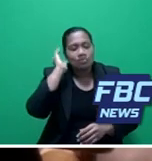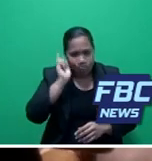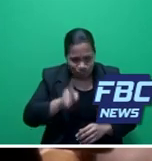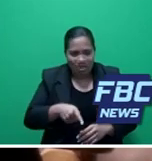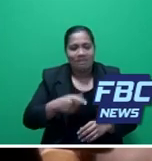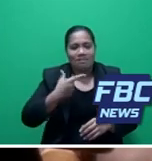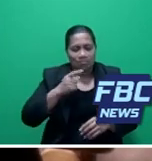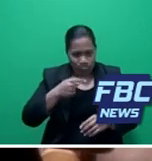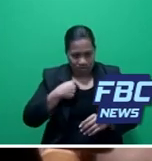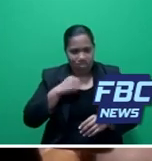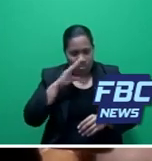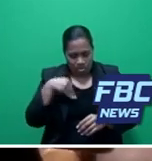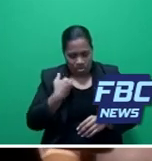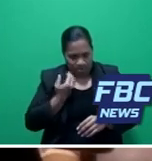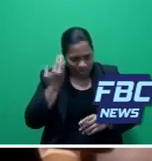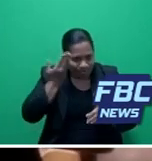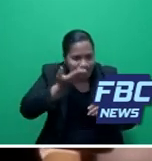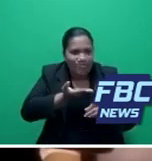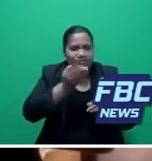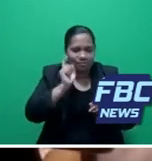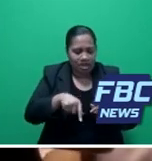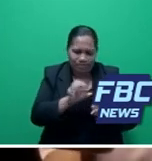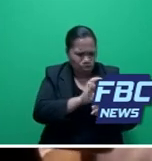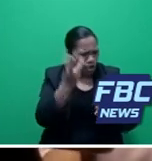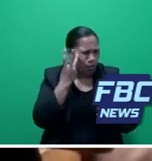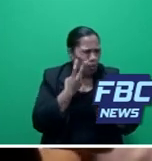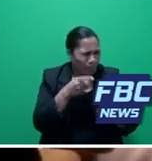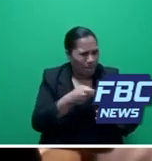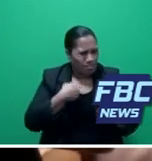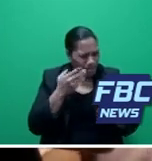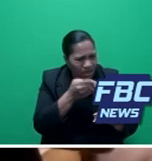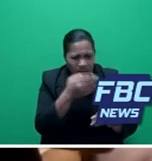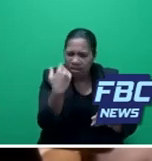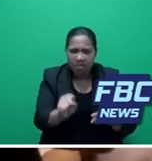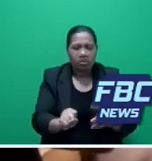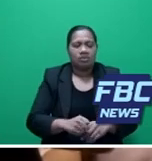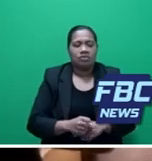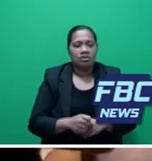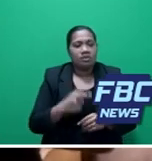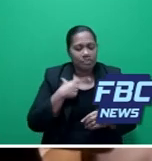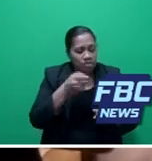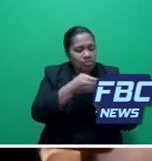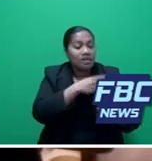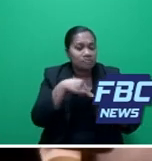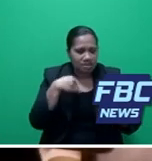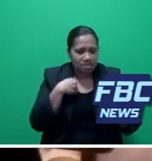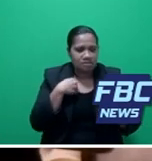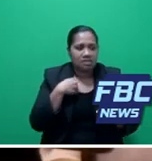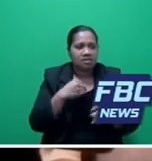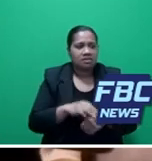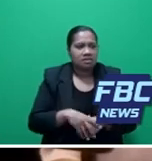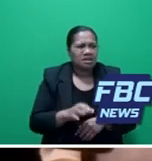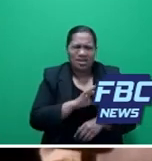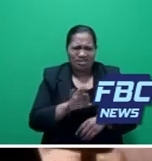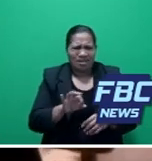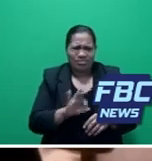That's what I refer to. So all these ridiculous insinuation that I'm insulting women and all